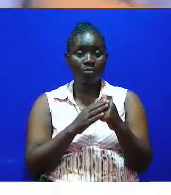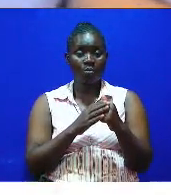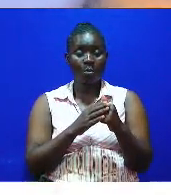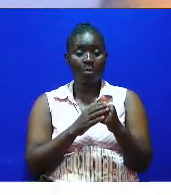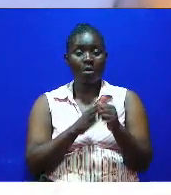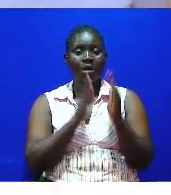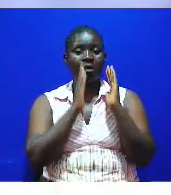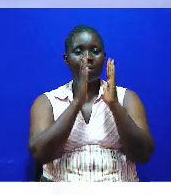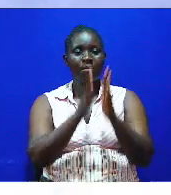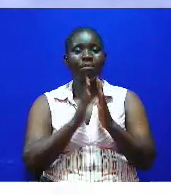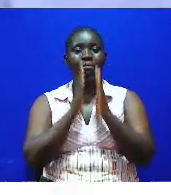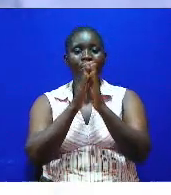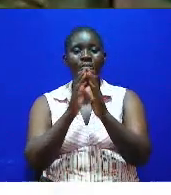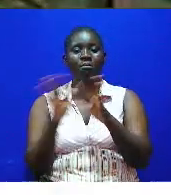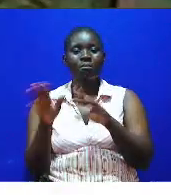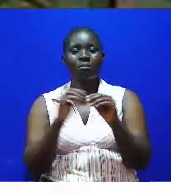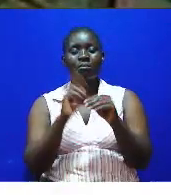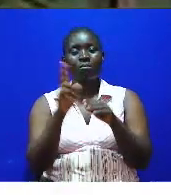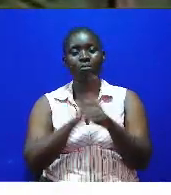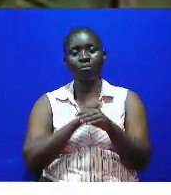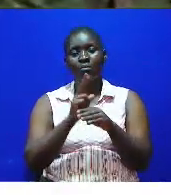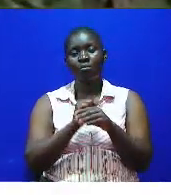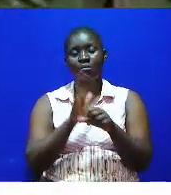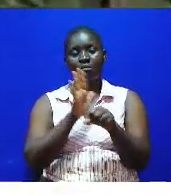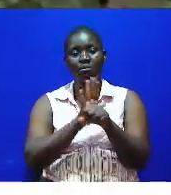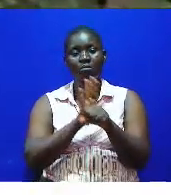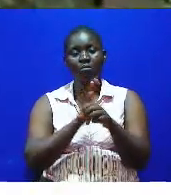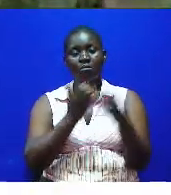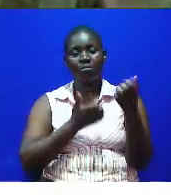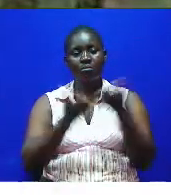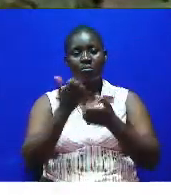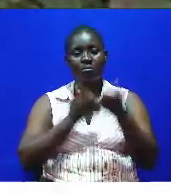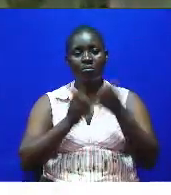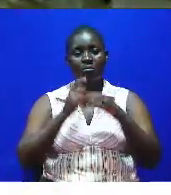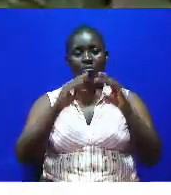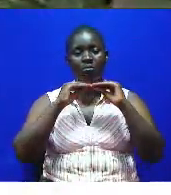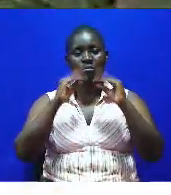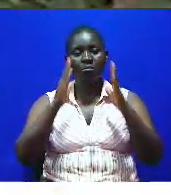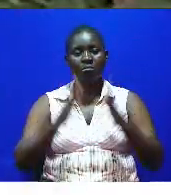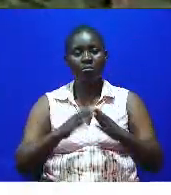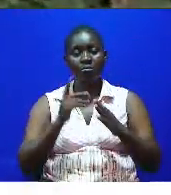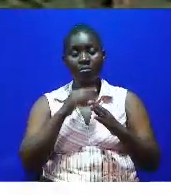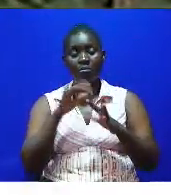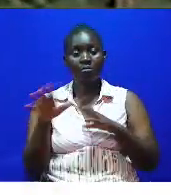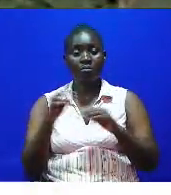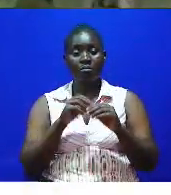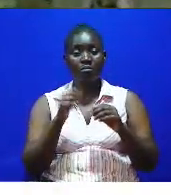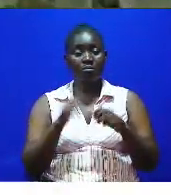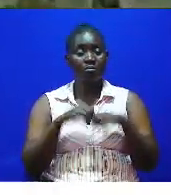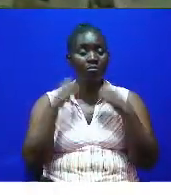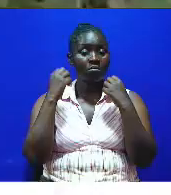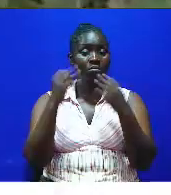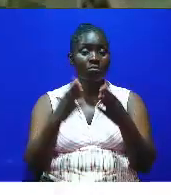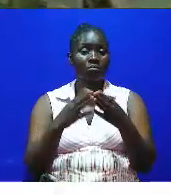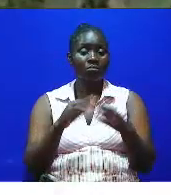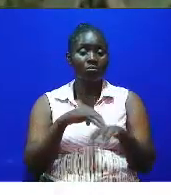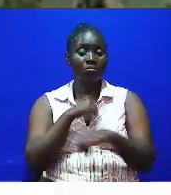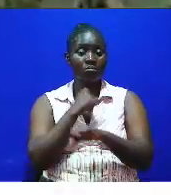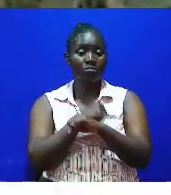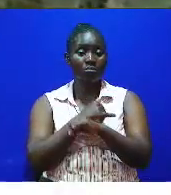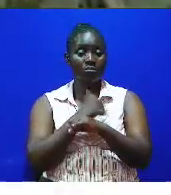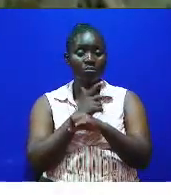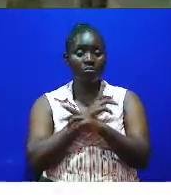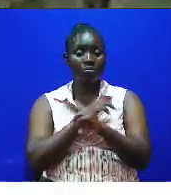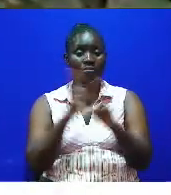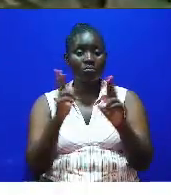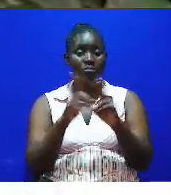binde tibe se chitige tumie ku employ more teachers kia gare binte binga ipimbicha kwanda ntwa west in those institutions kia gare already binte